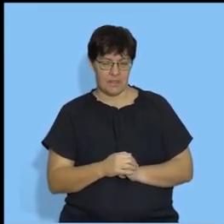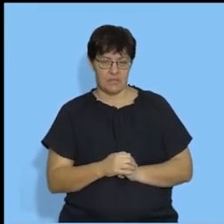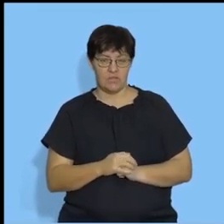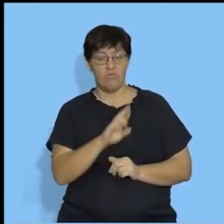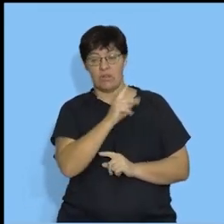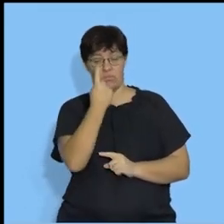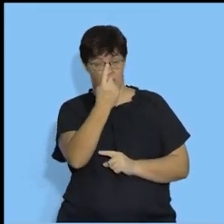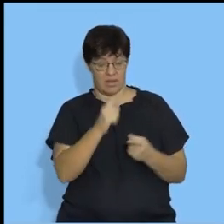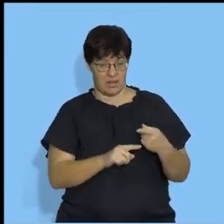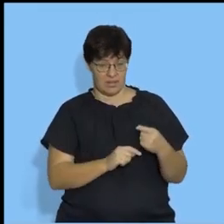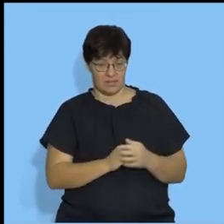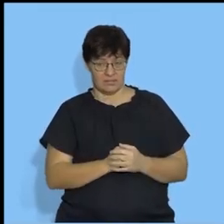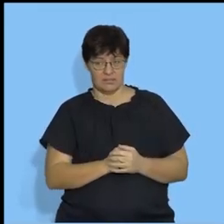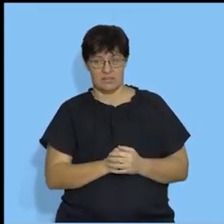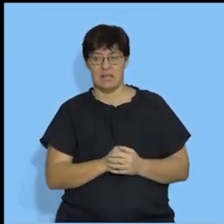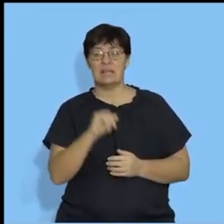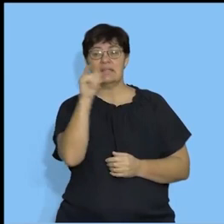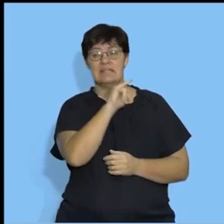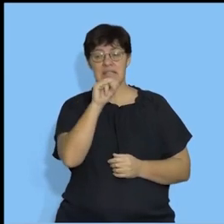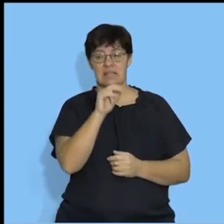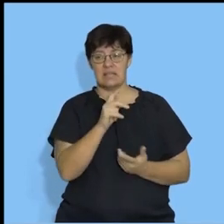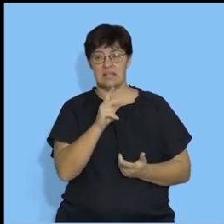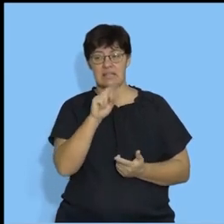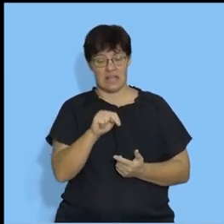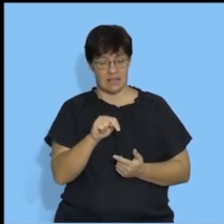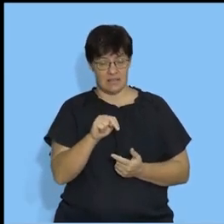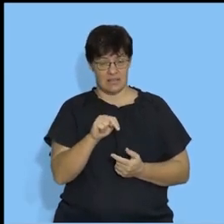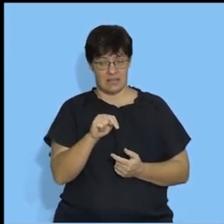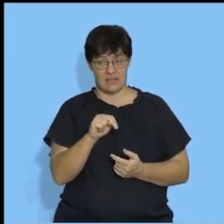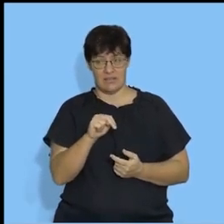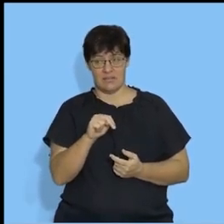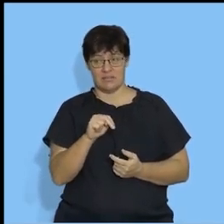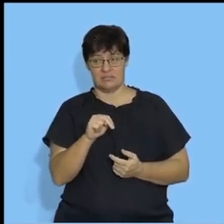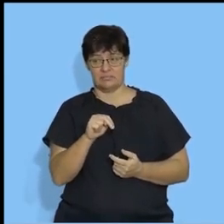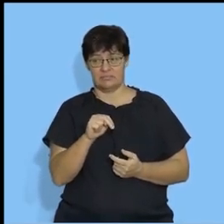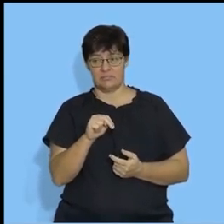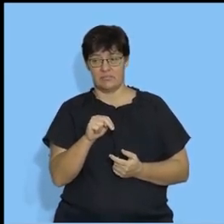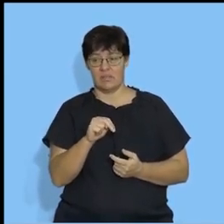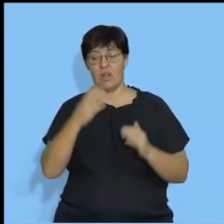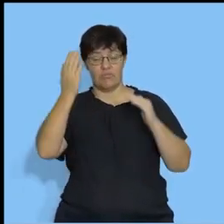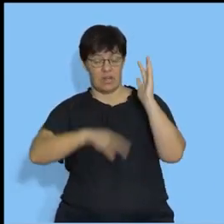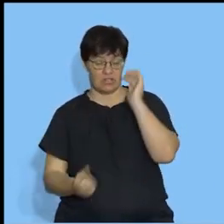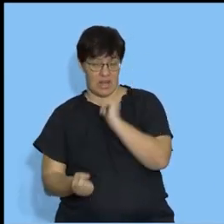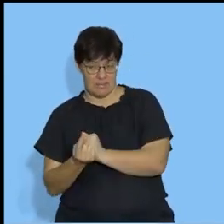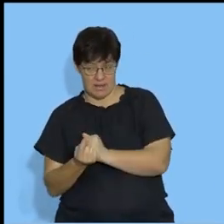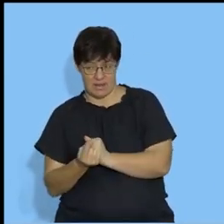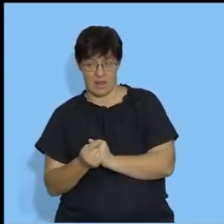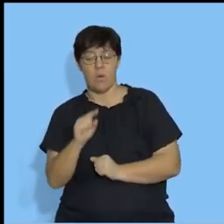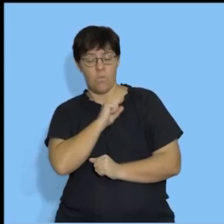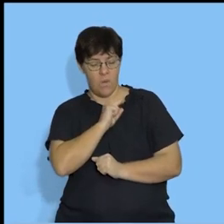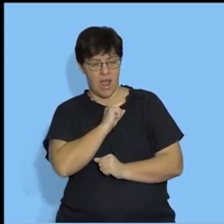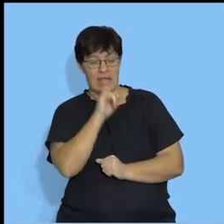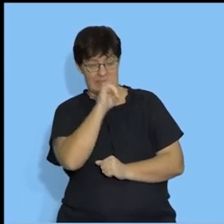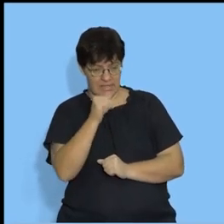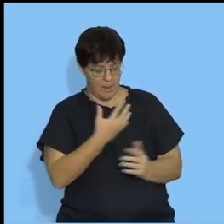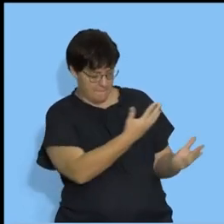zinc is actually undergoing a reduction, which is the gain of electrons, right?